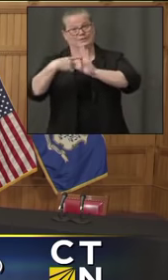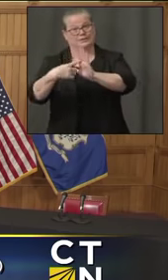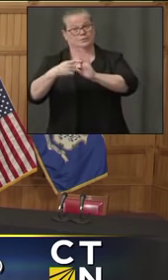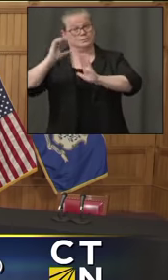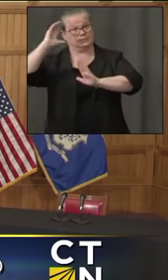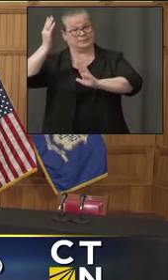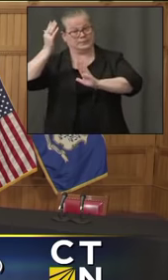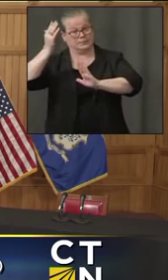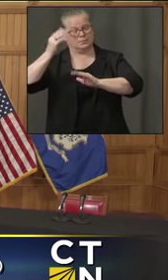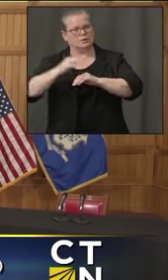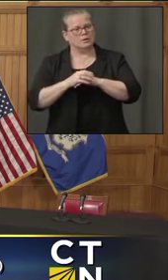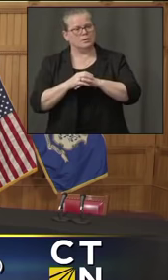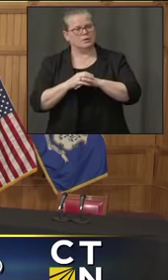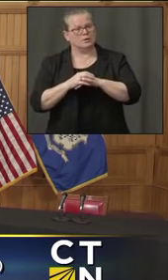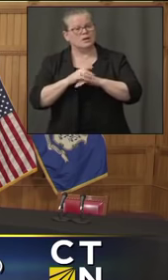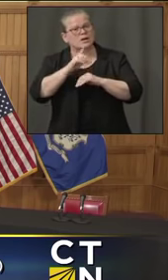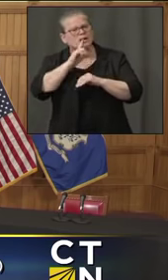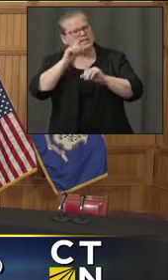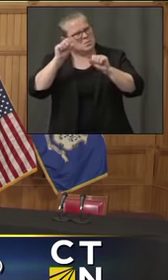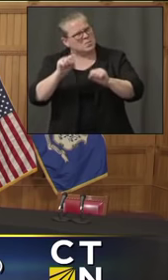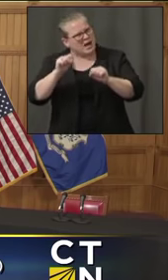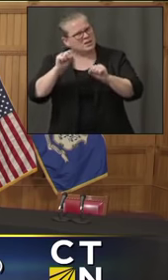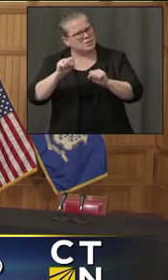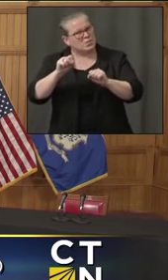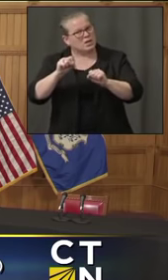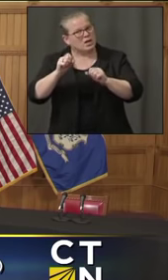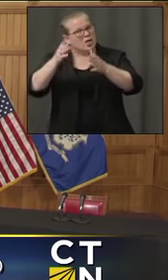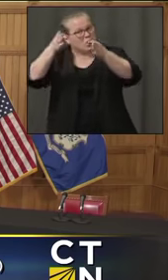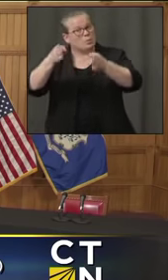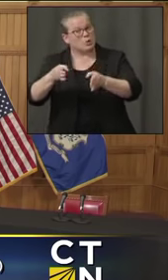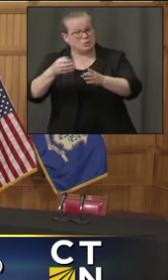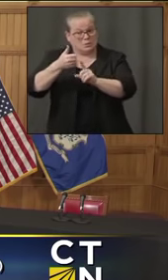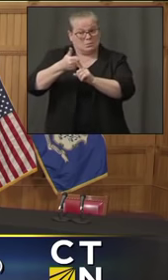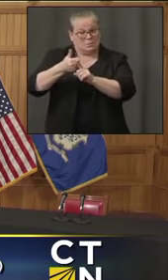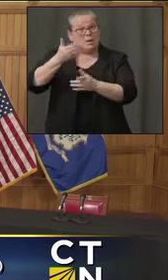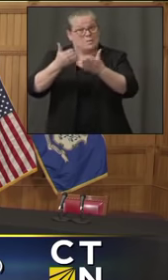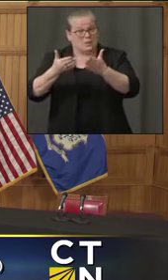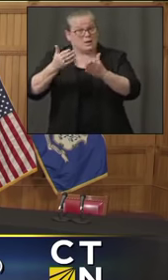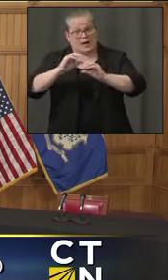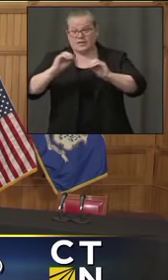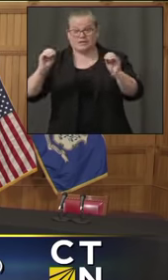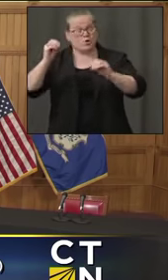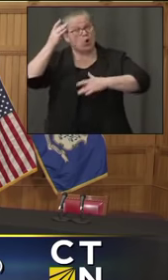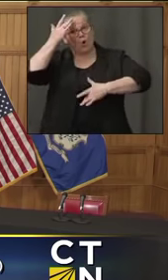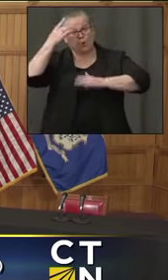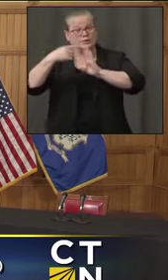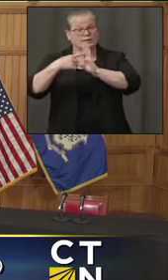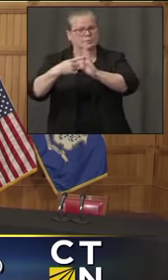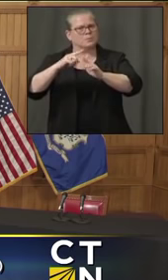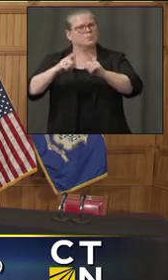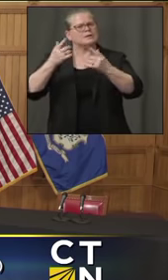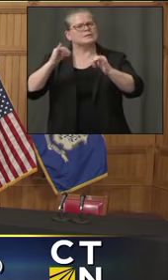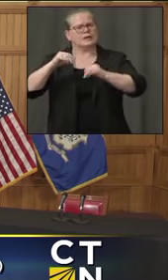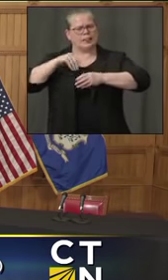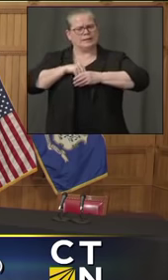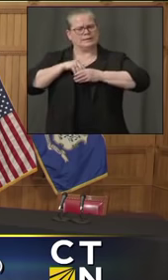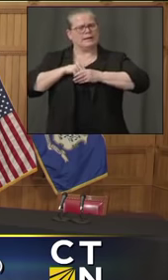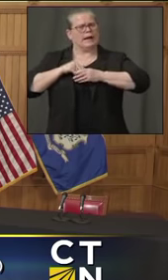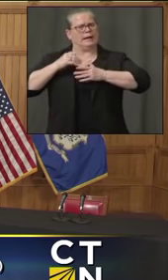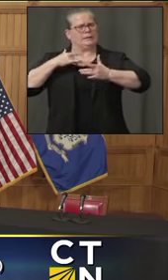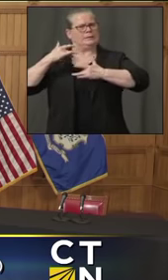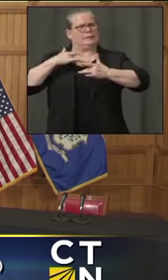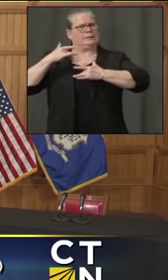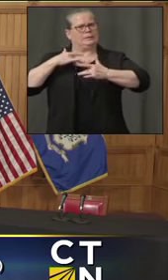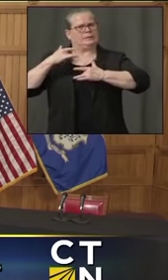somebody be asymptomatic and worried about having this virus and want to be tested? I'm not quite sure what you meant by the